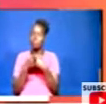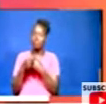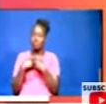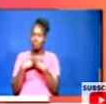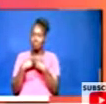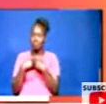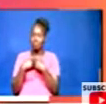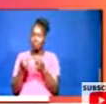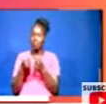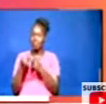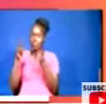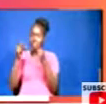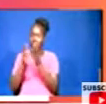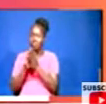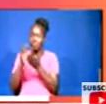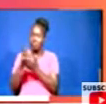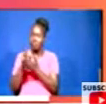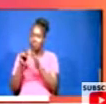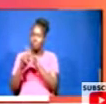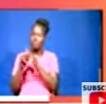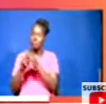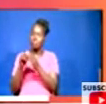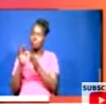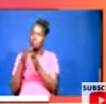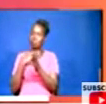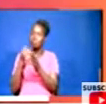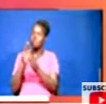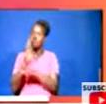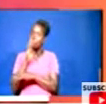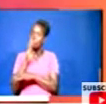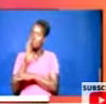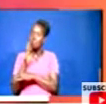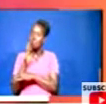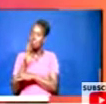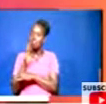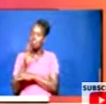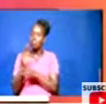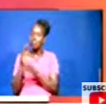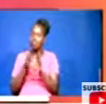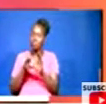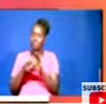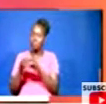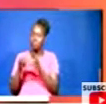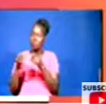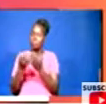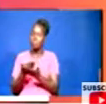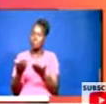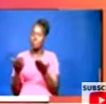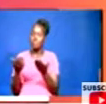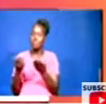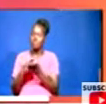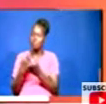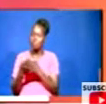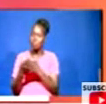the issue of credit, access to credit, should somebody want to borrow to take part in agricultural production, then